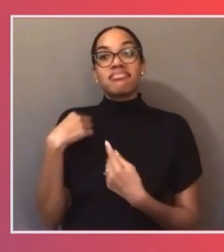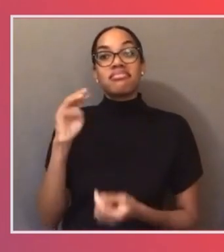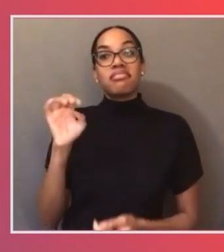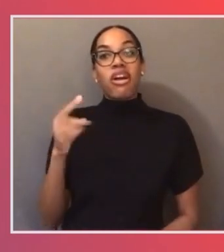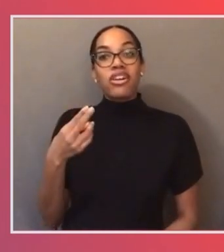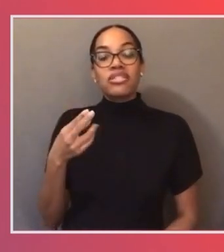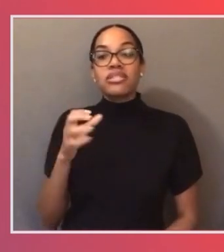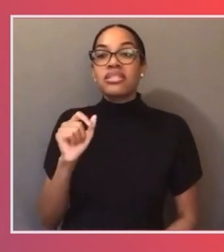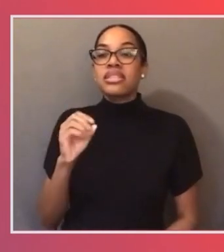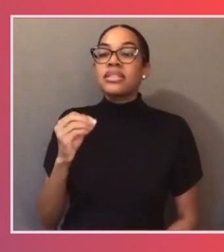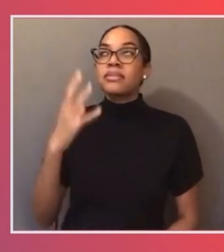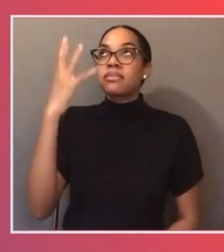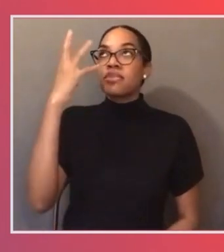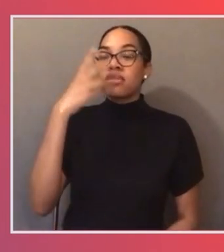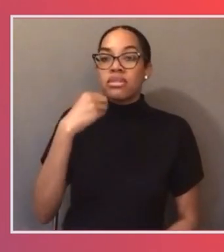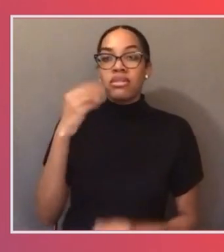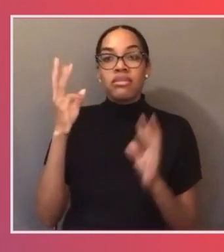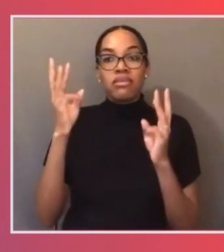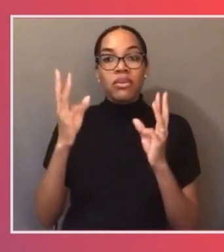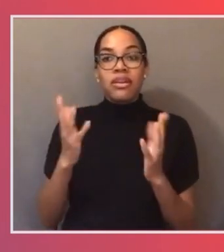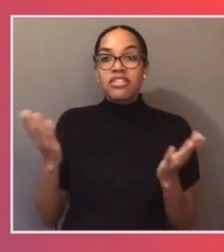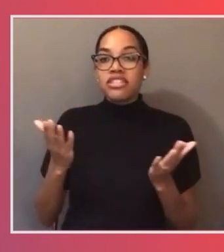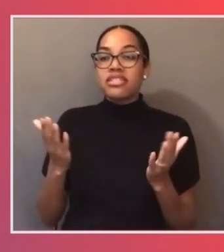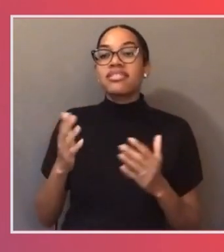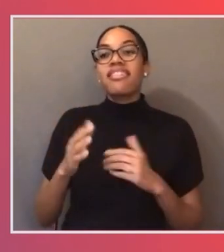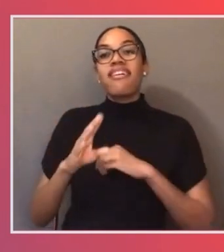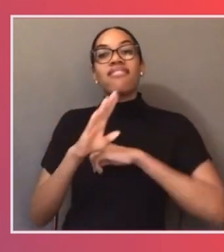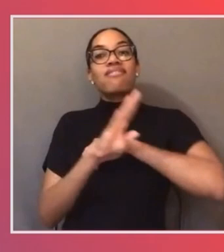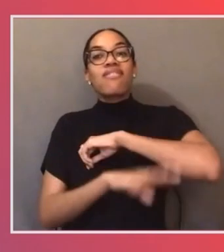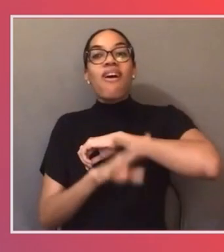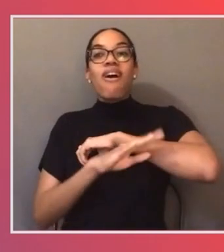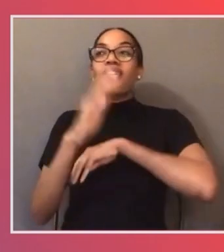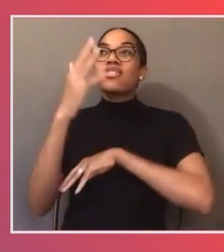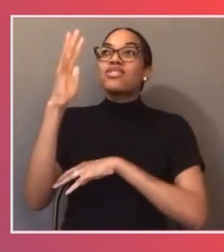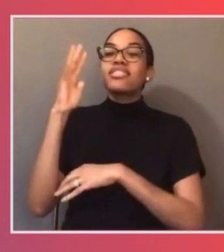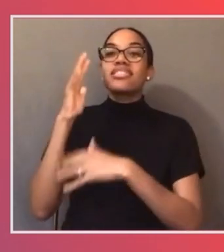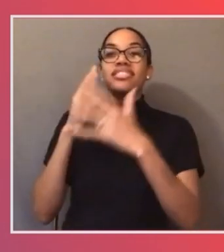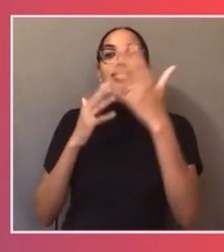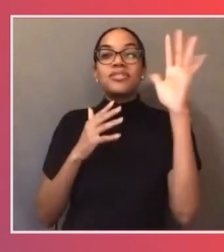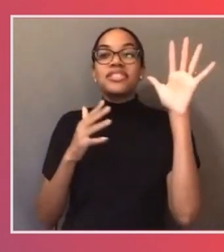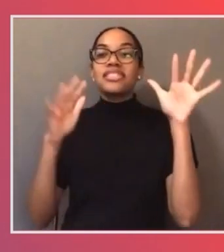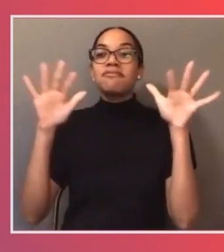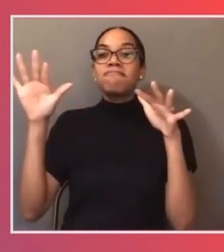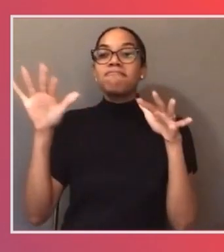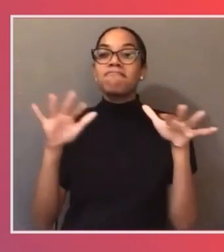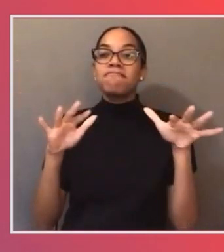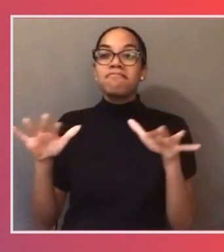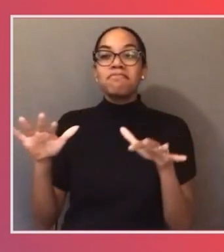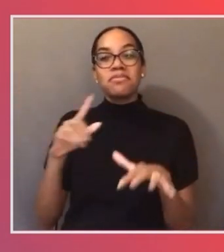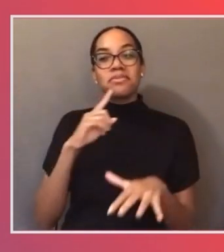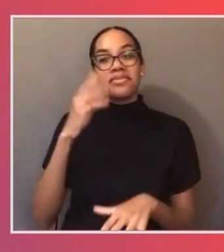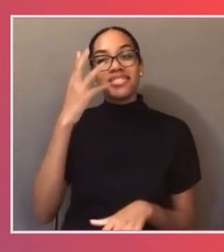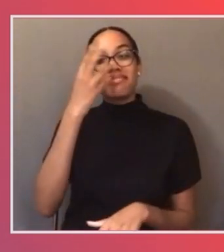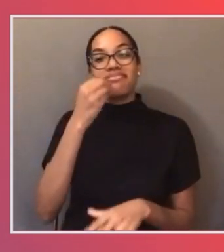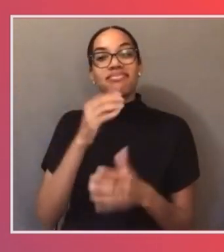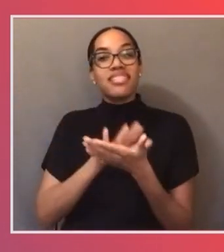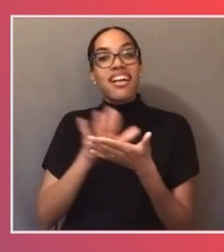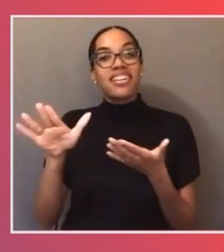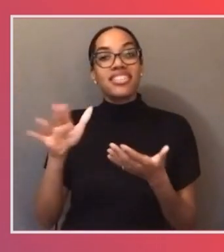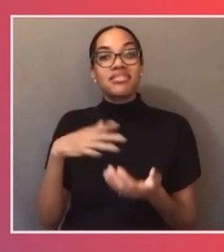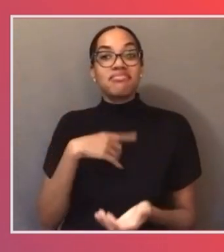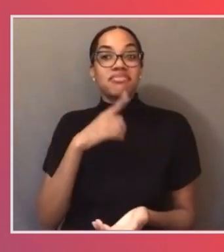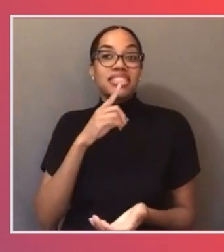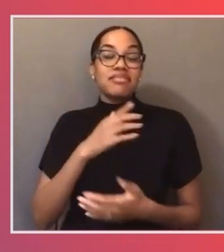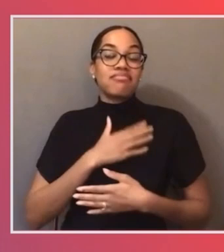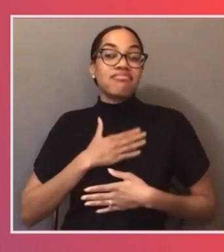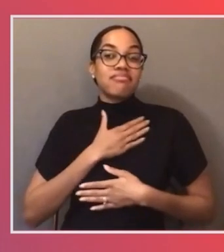fall foliage. I feel very thankful to be in a very beautiful place, and that's where I am. Yeah.